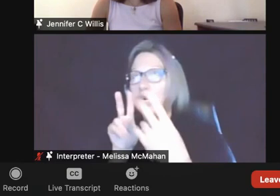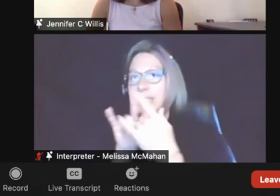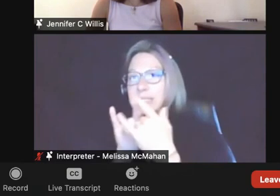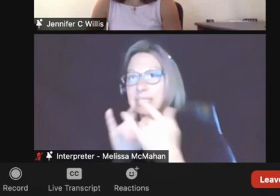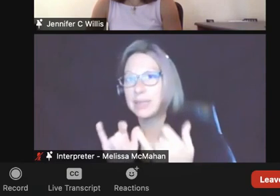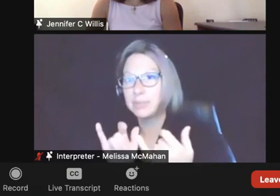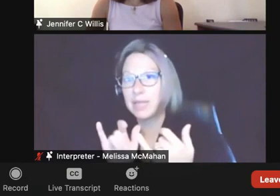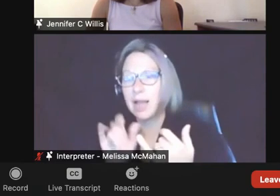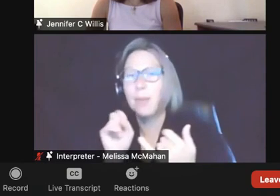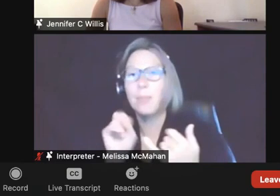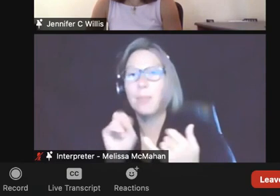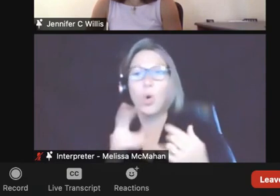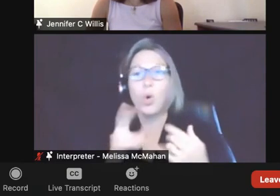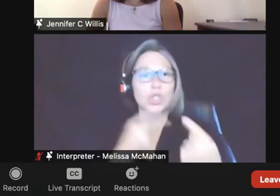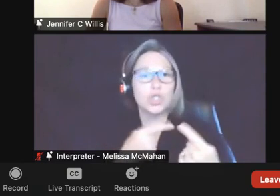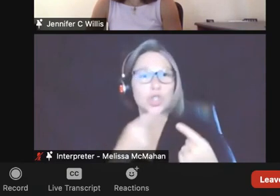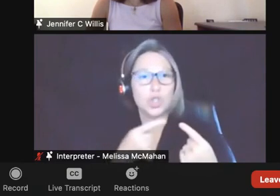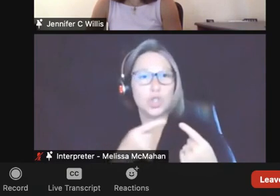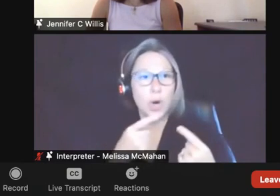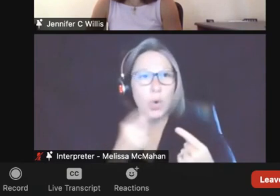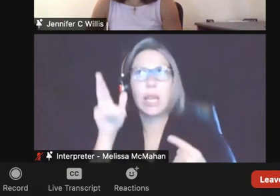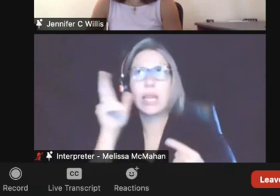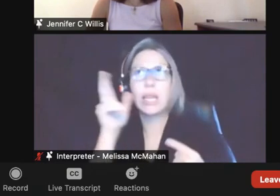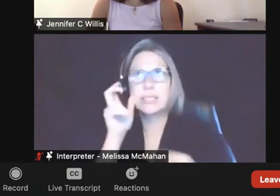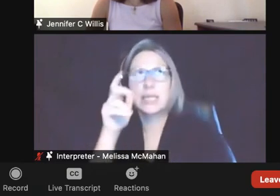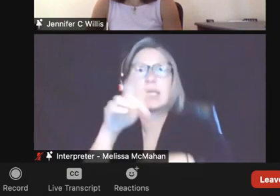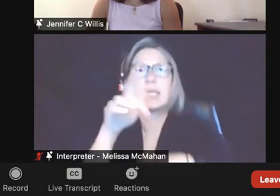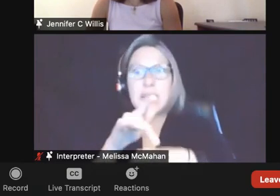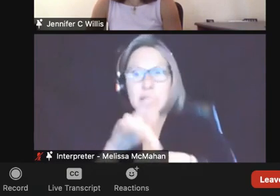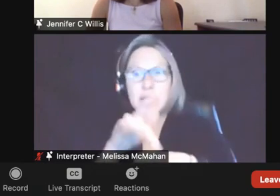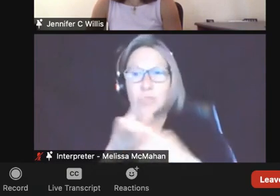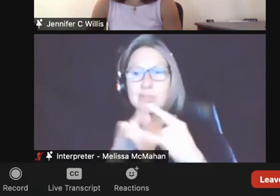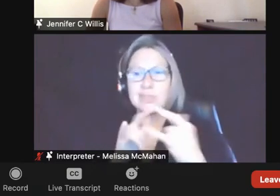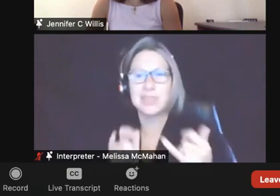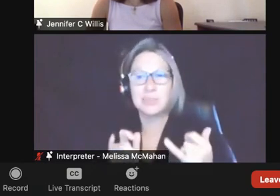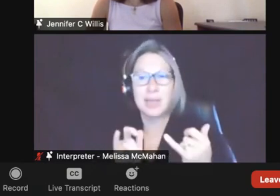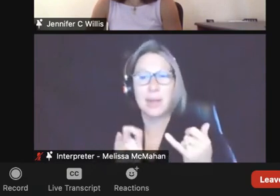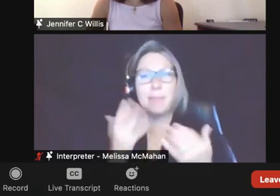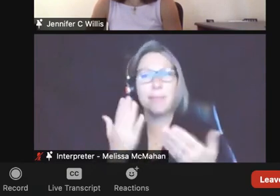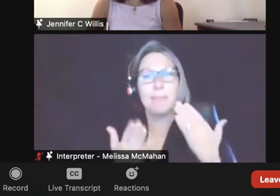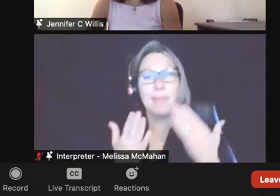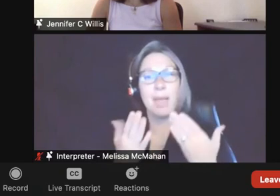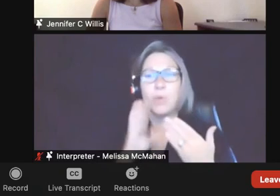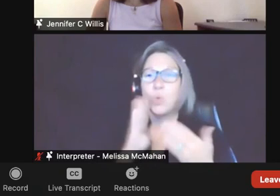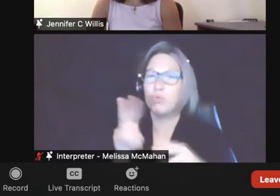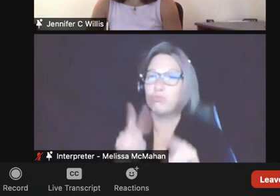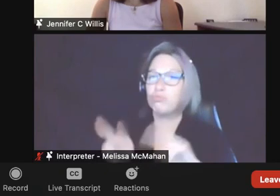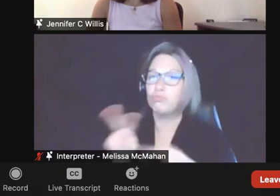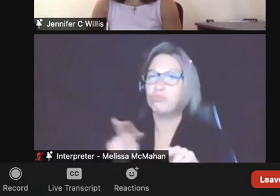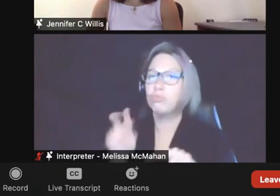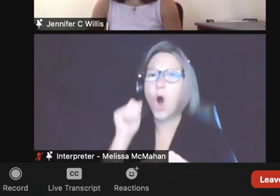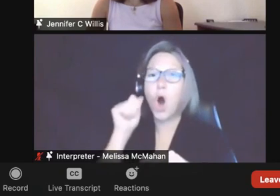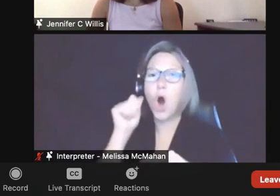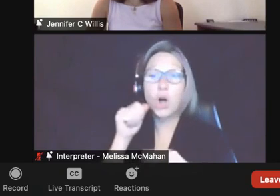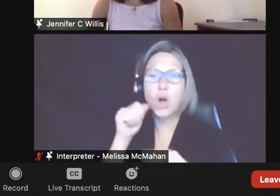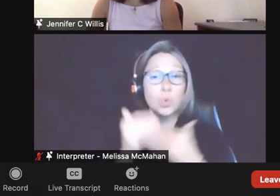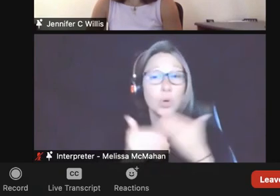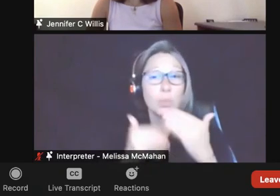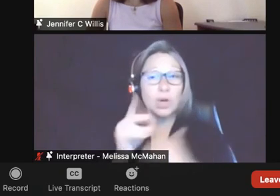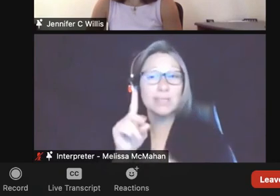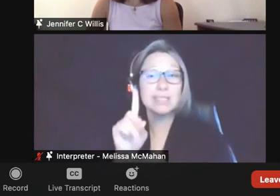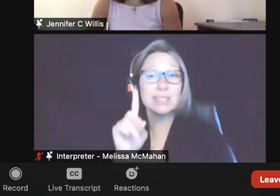any combination of those things. So you may consider that an auditory processing disorder, even if it's not formally or